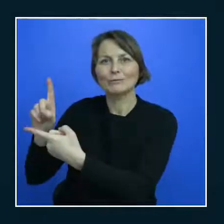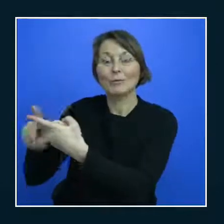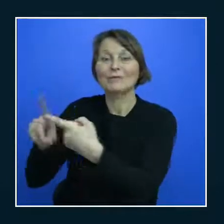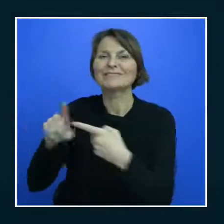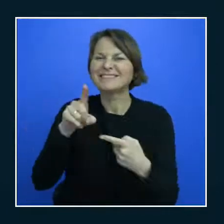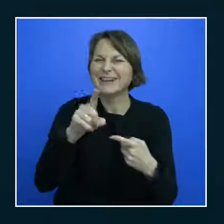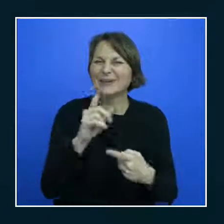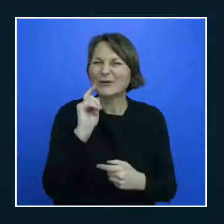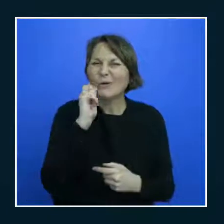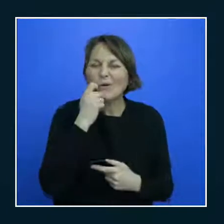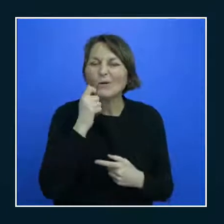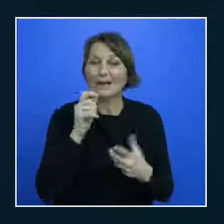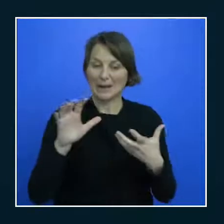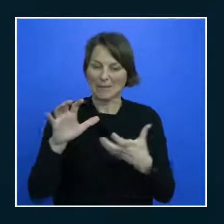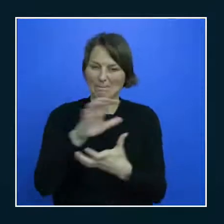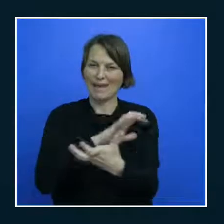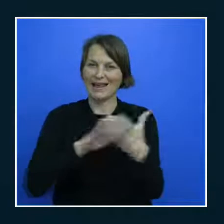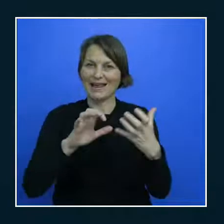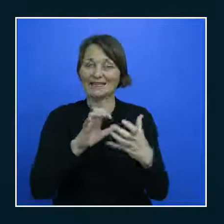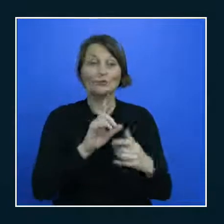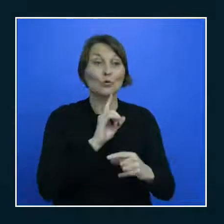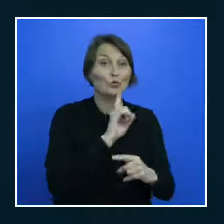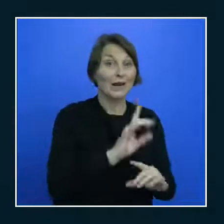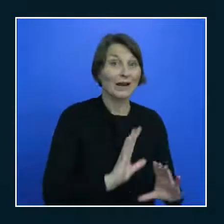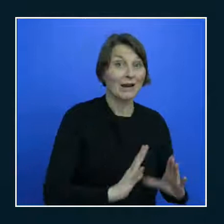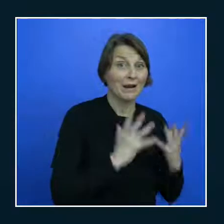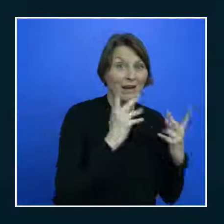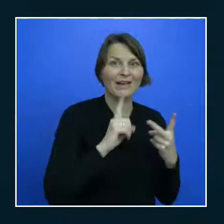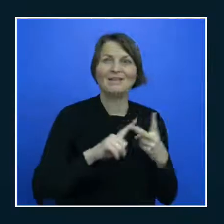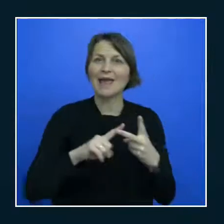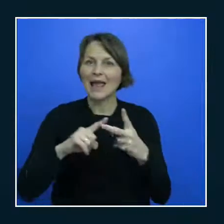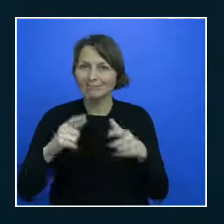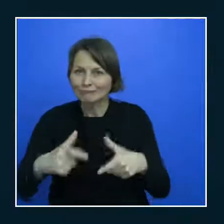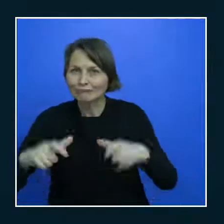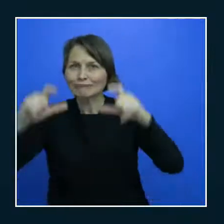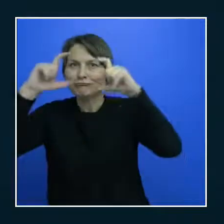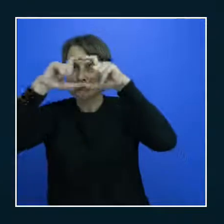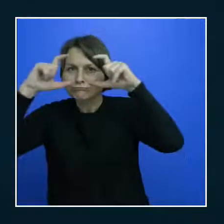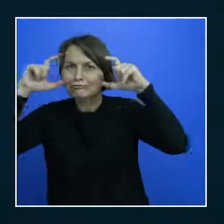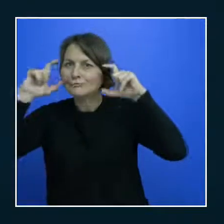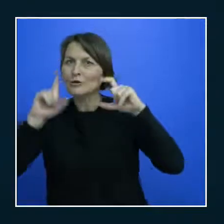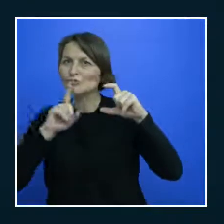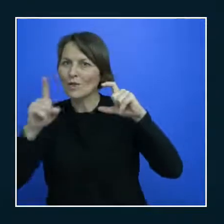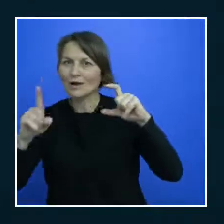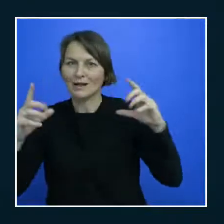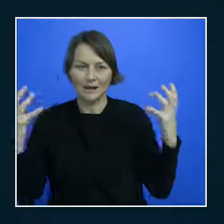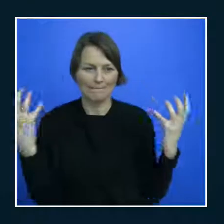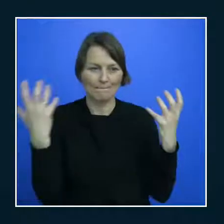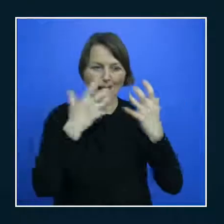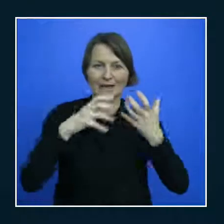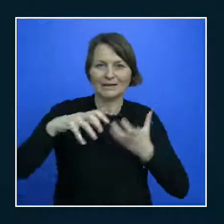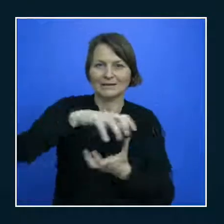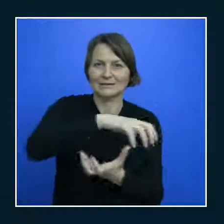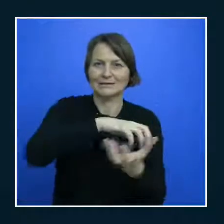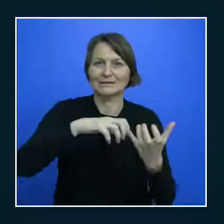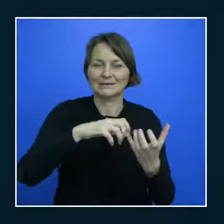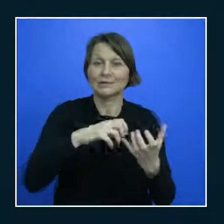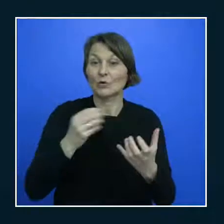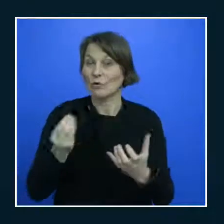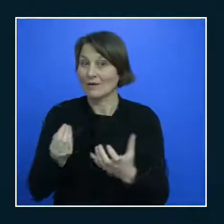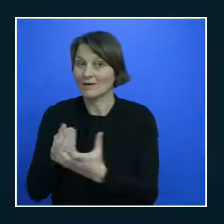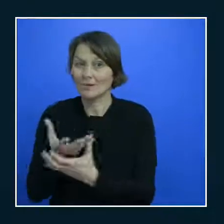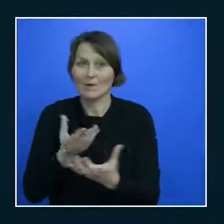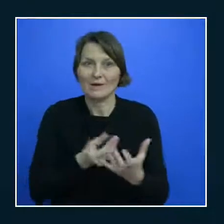that's difficult for me is the amount of like information you need to make a thing be like